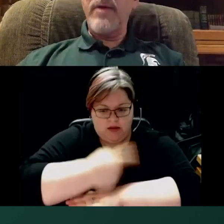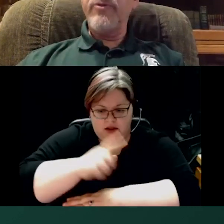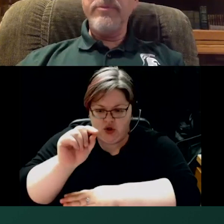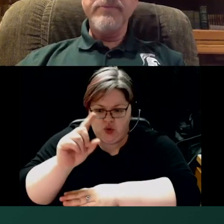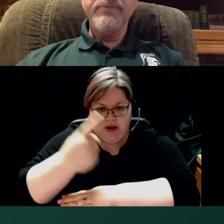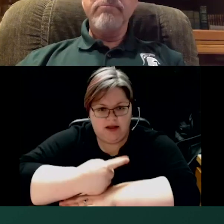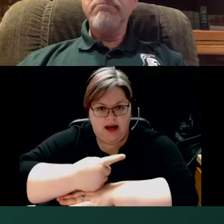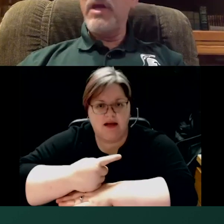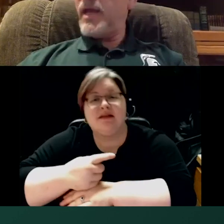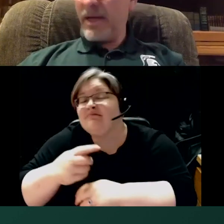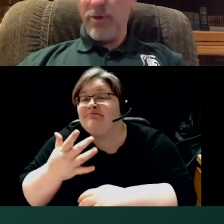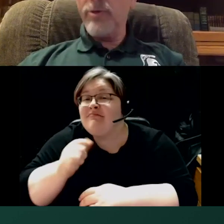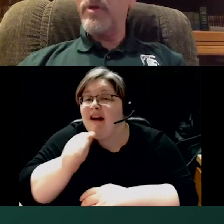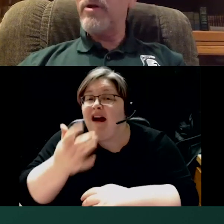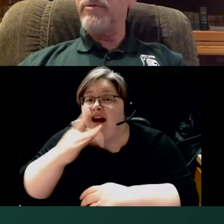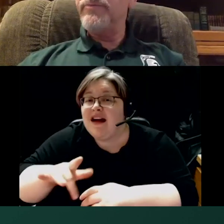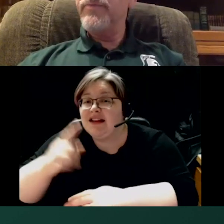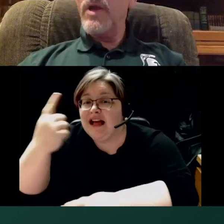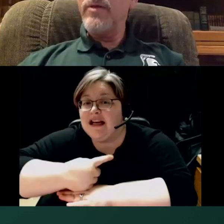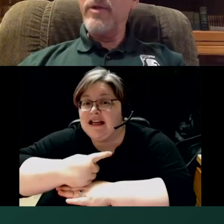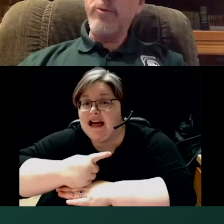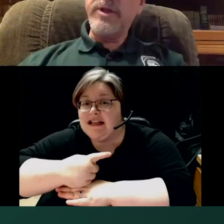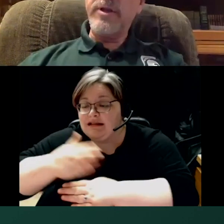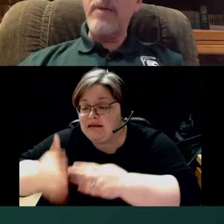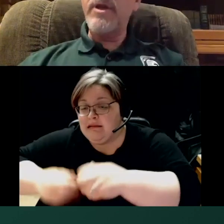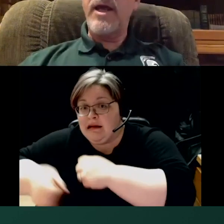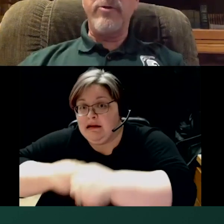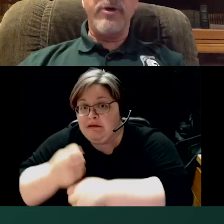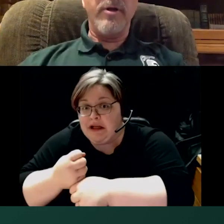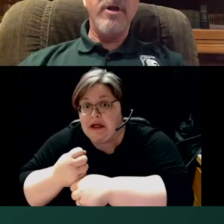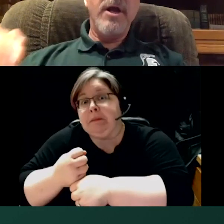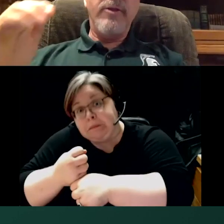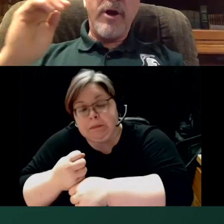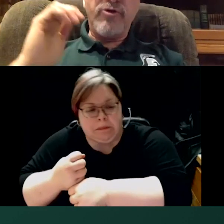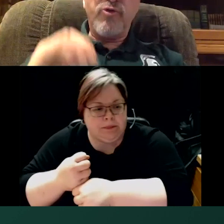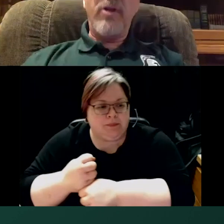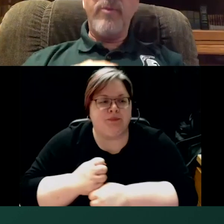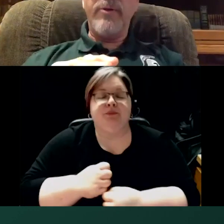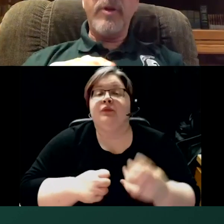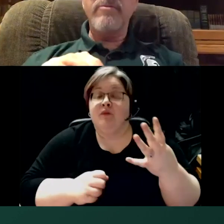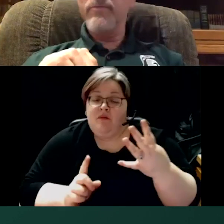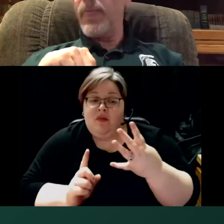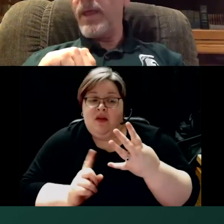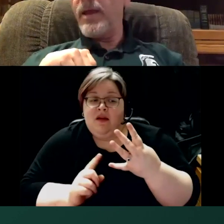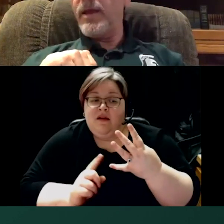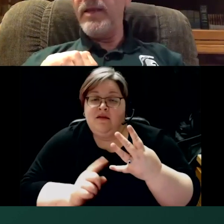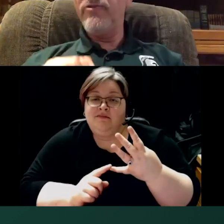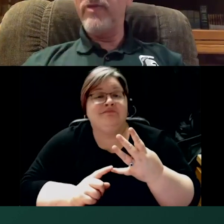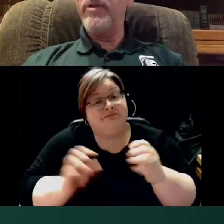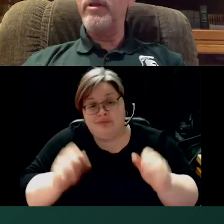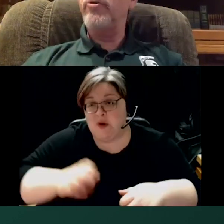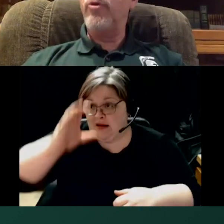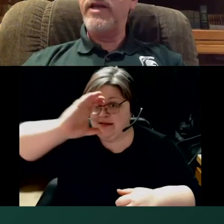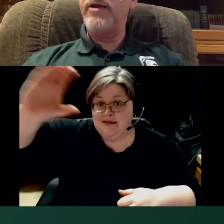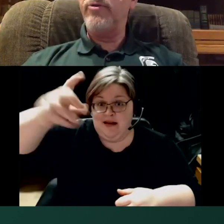Another option, ignore the sun. This is what the Islamic calendar does. There are 12 months. Each of